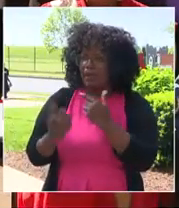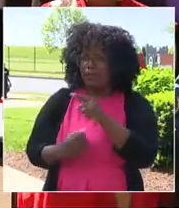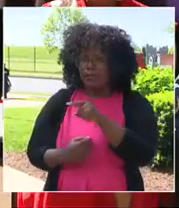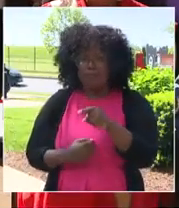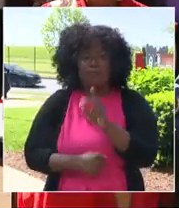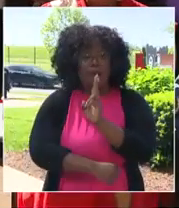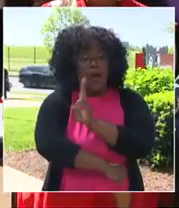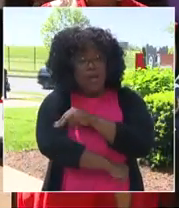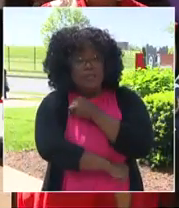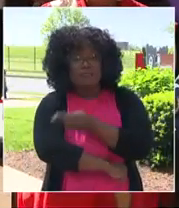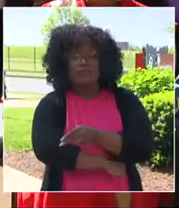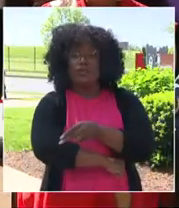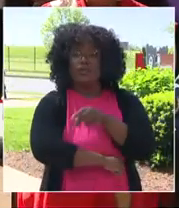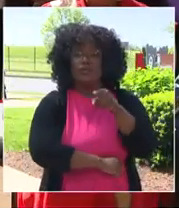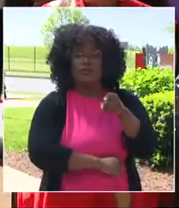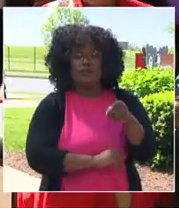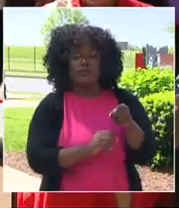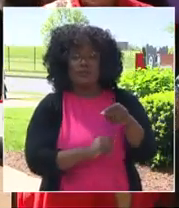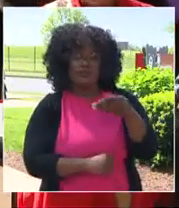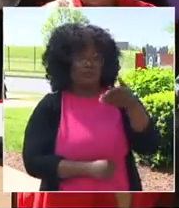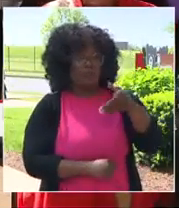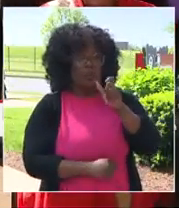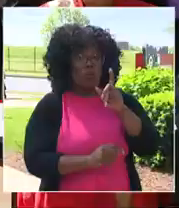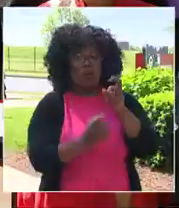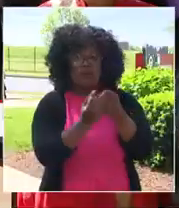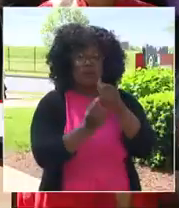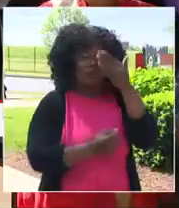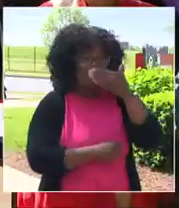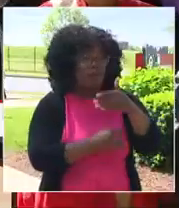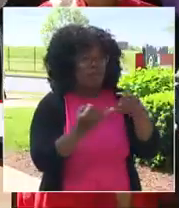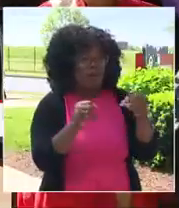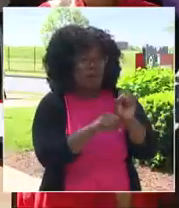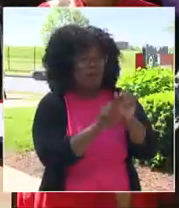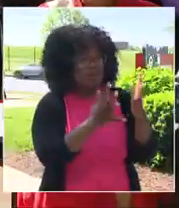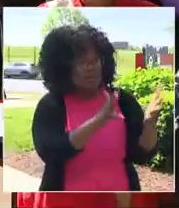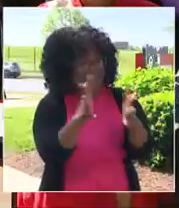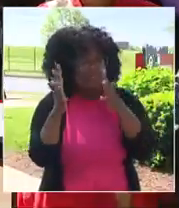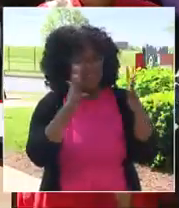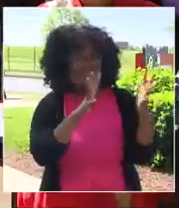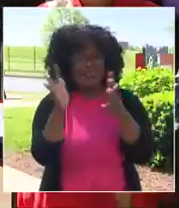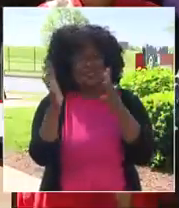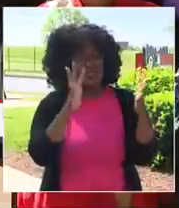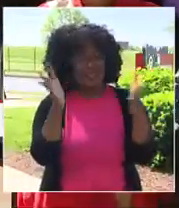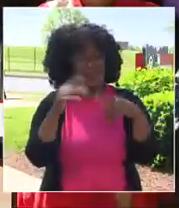our frontline health workers. Let's give them a big round of applause.